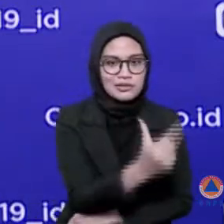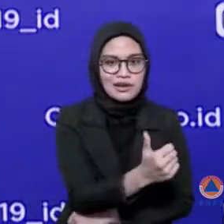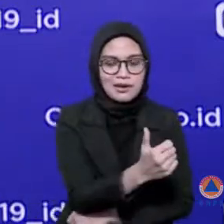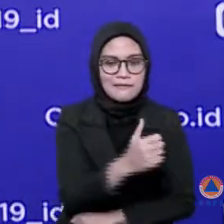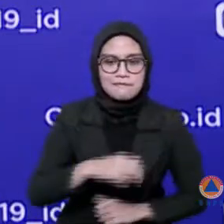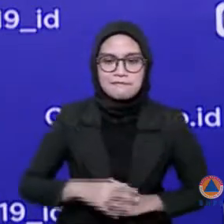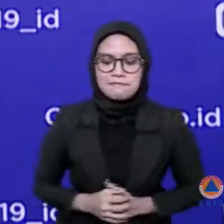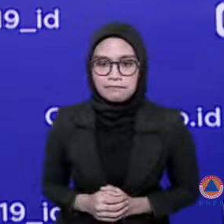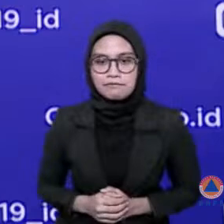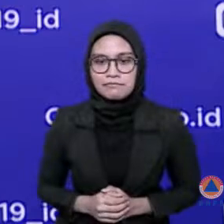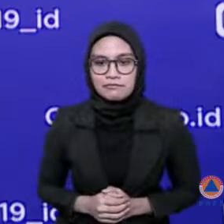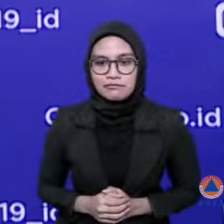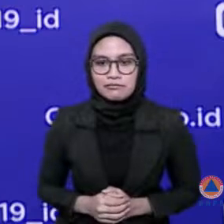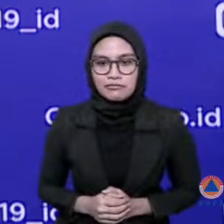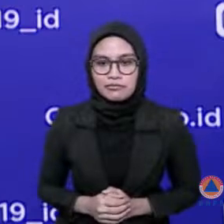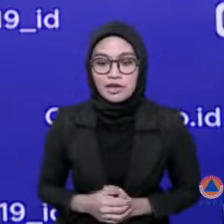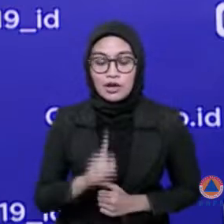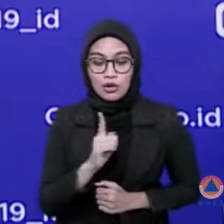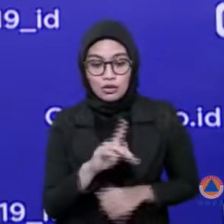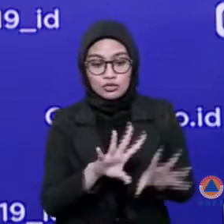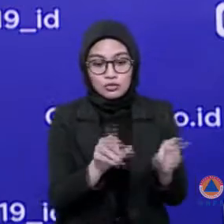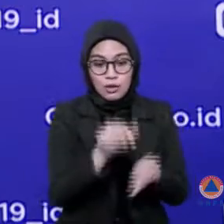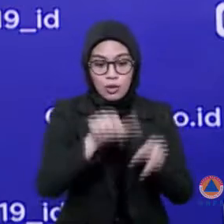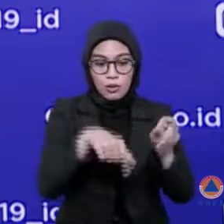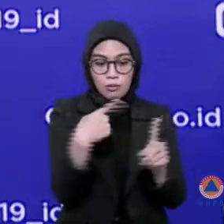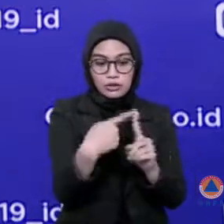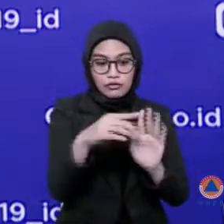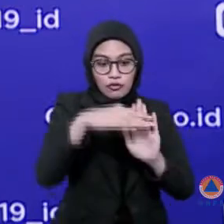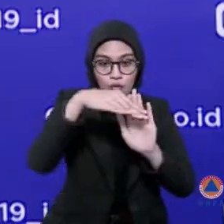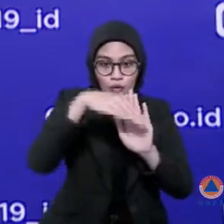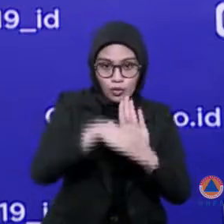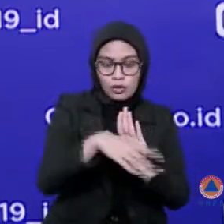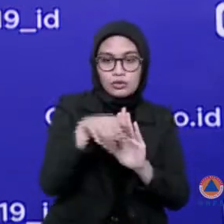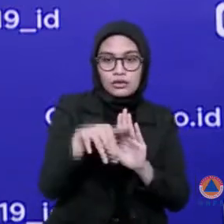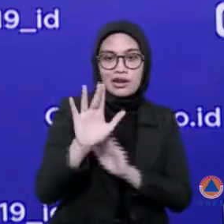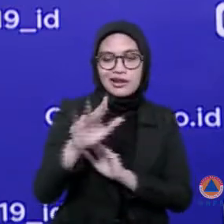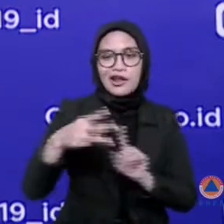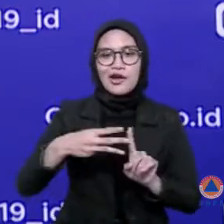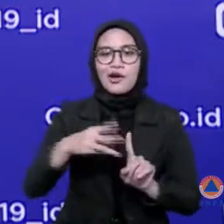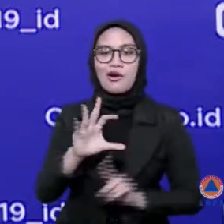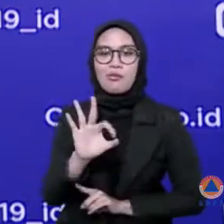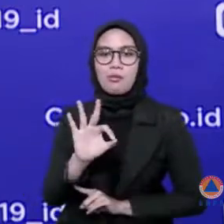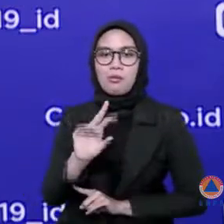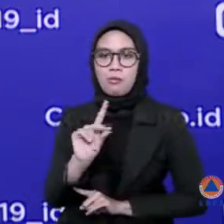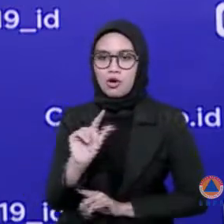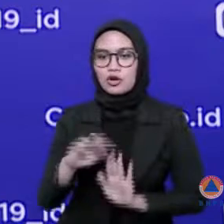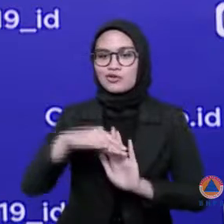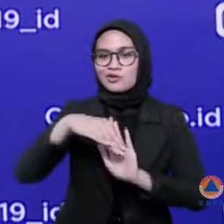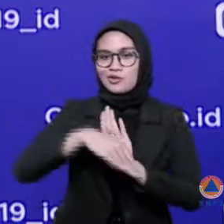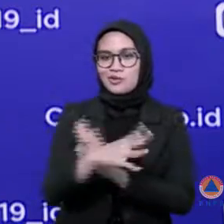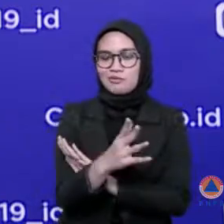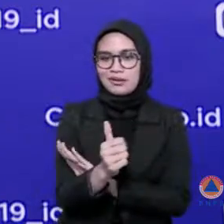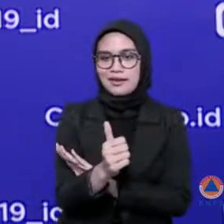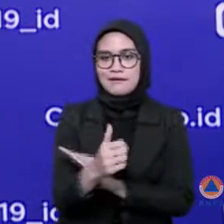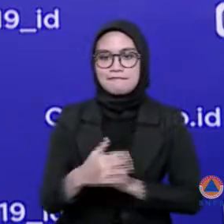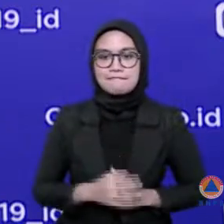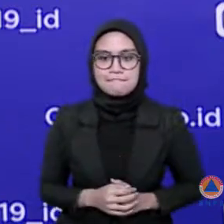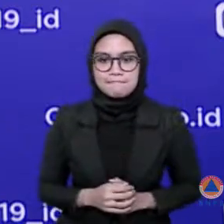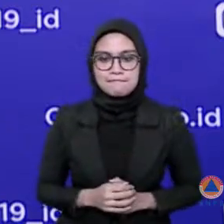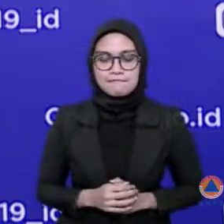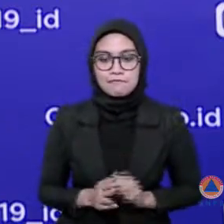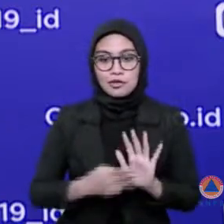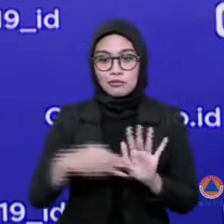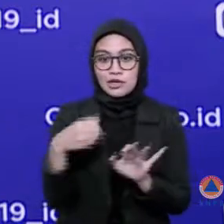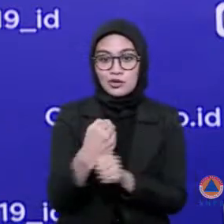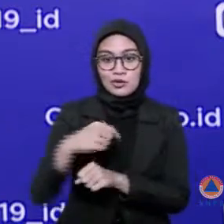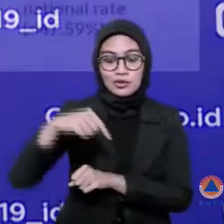the positivity rate also reduces the bed occupancy rate, or BOR. And this week,